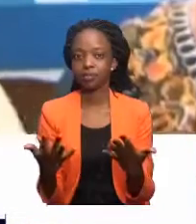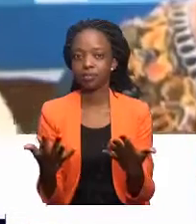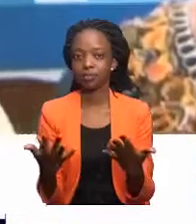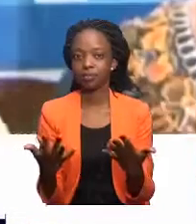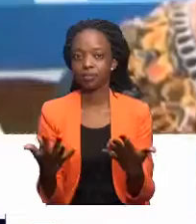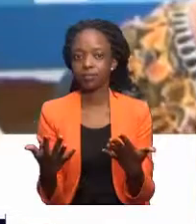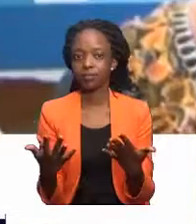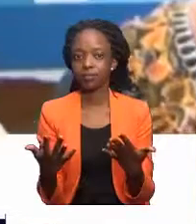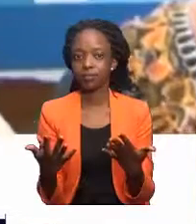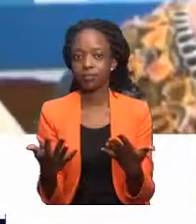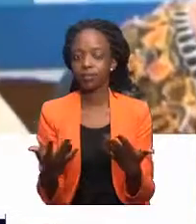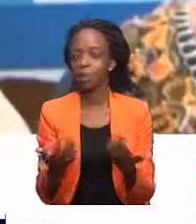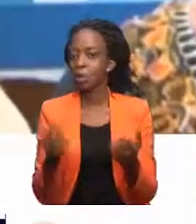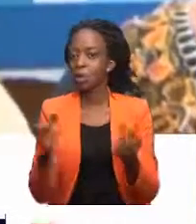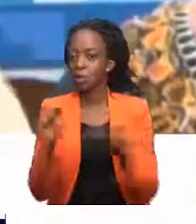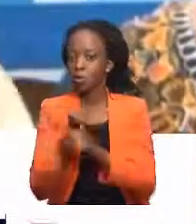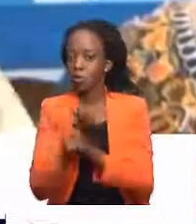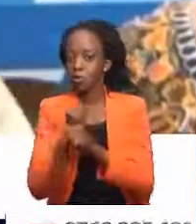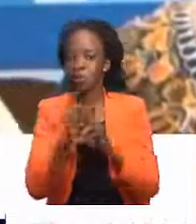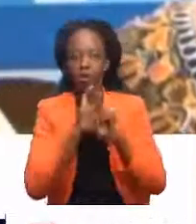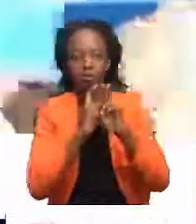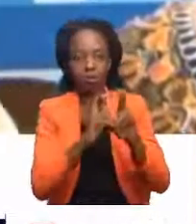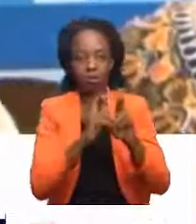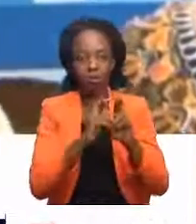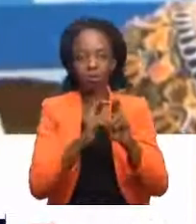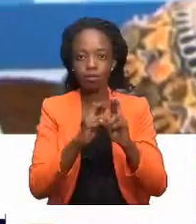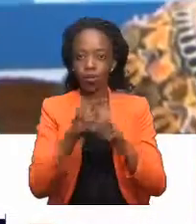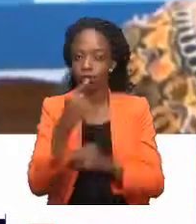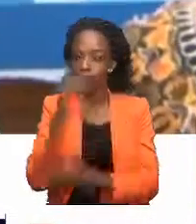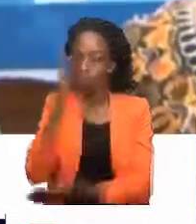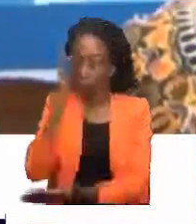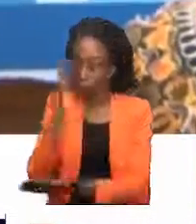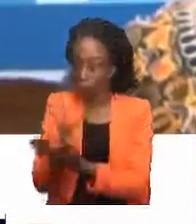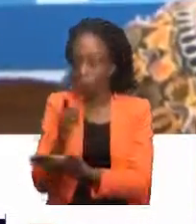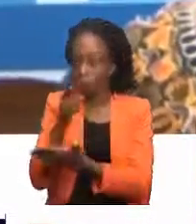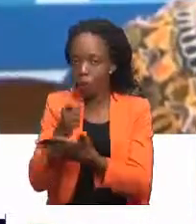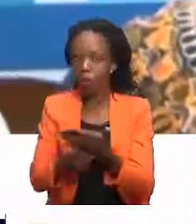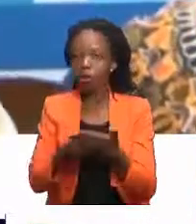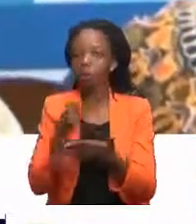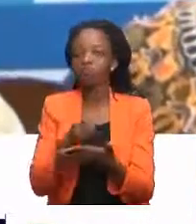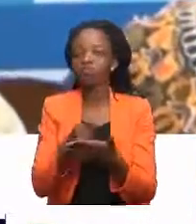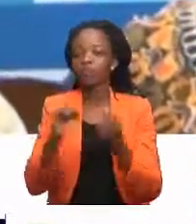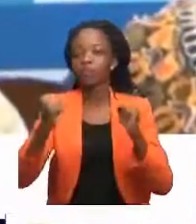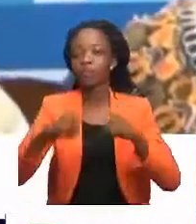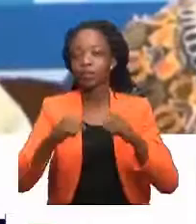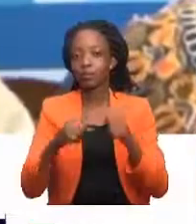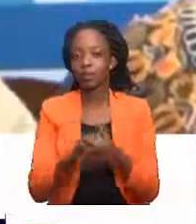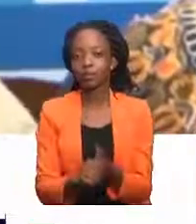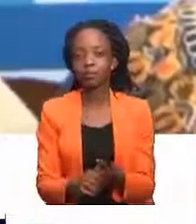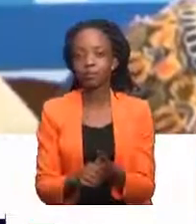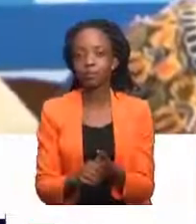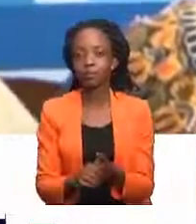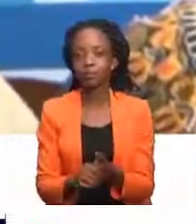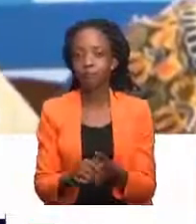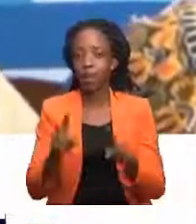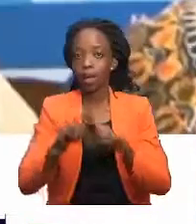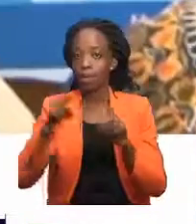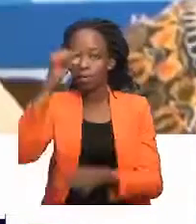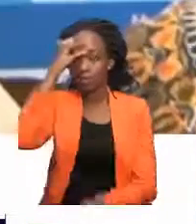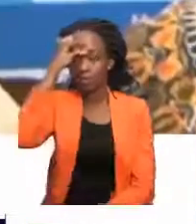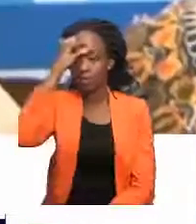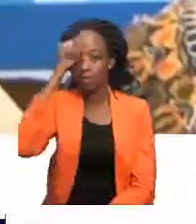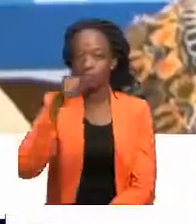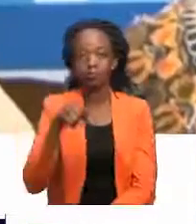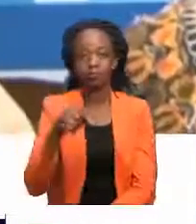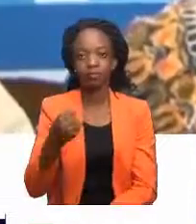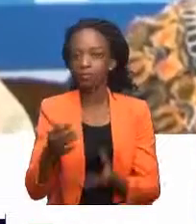for the government to come out and tell us exactly what is it in this agreement. But the government did